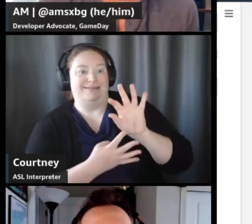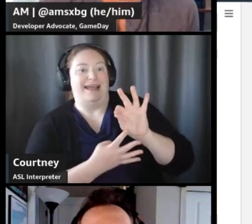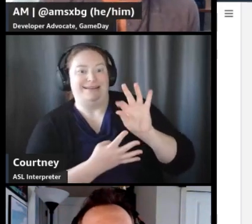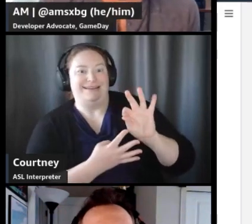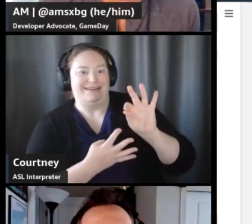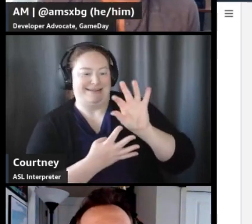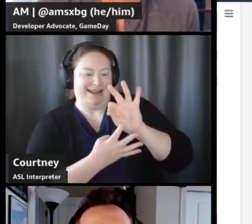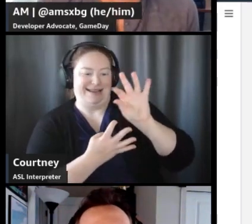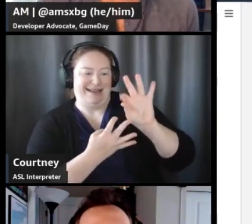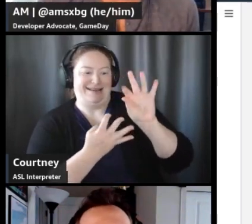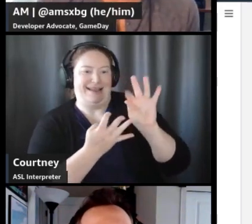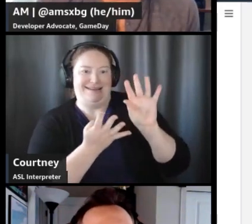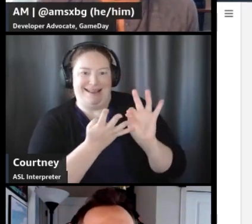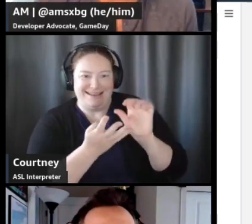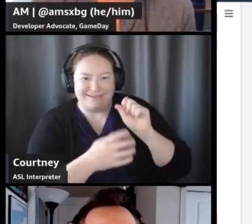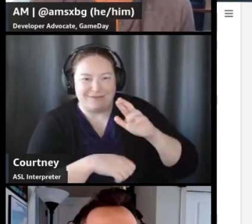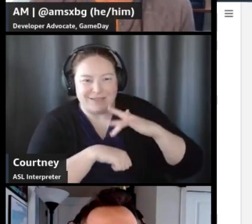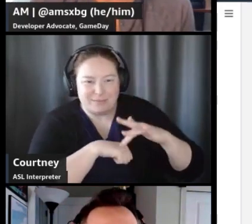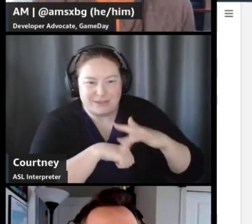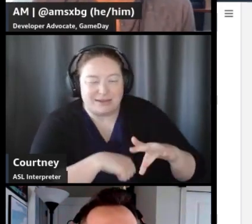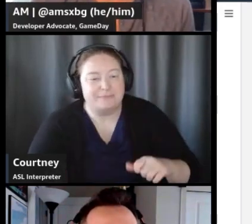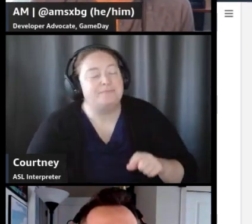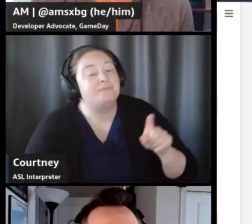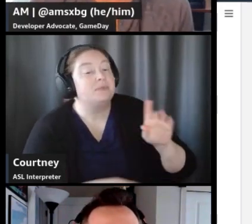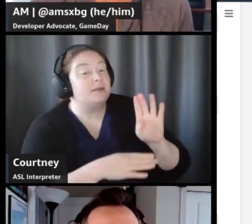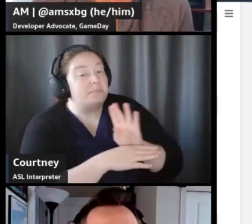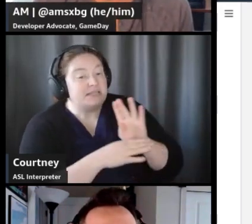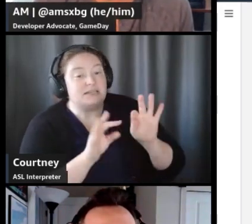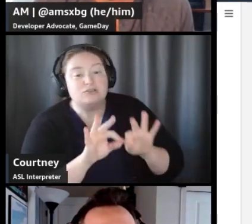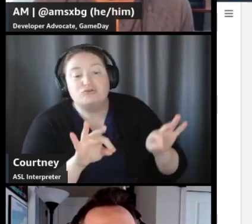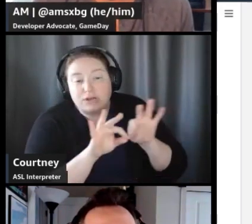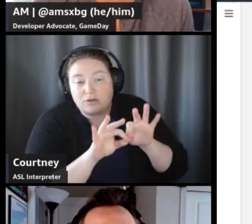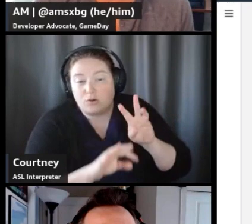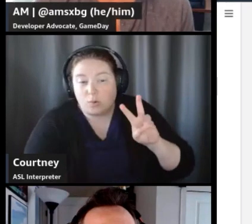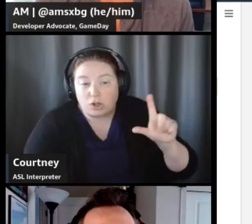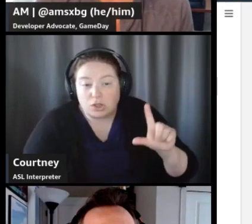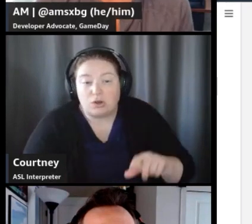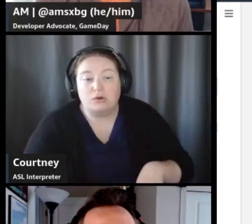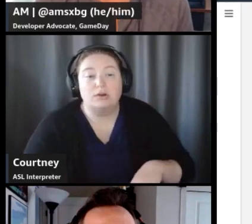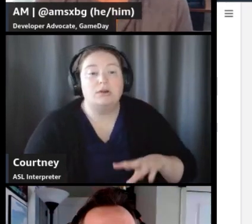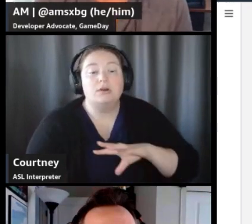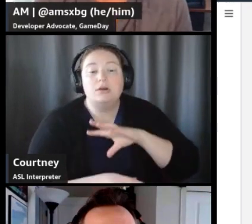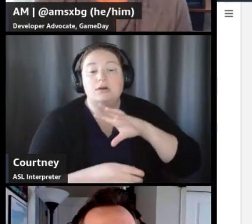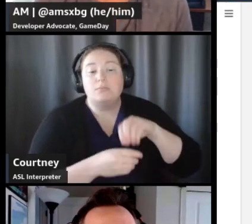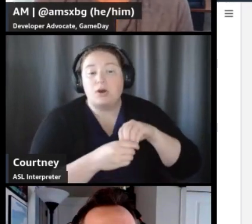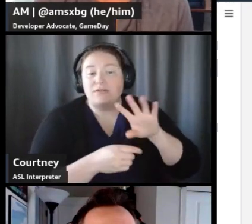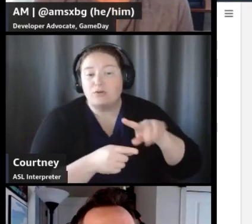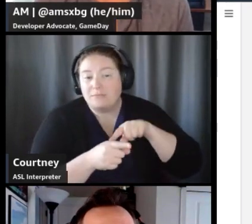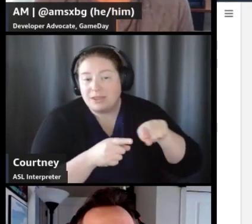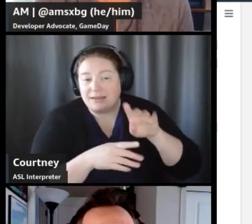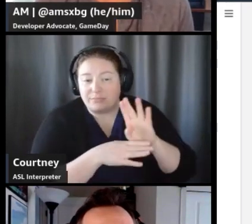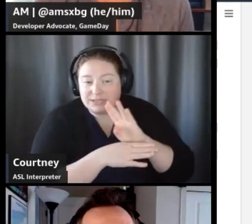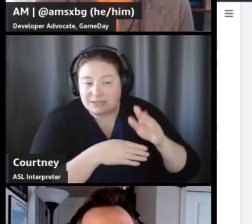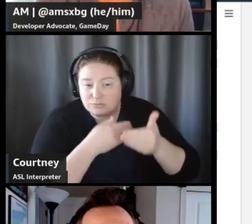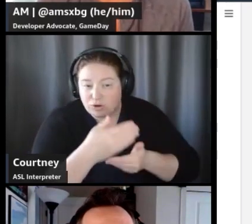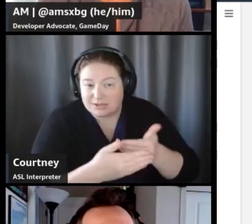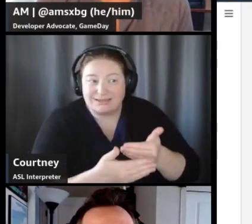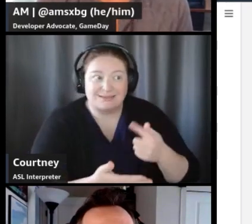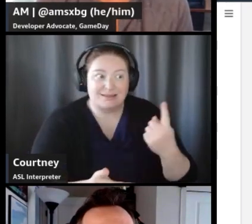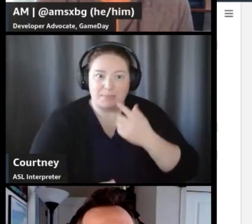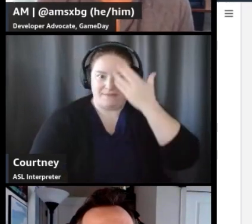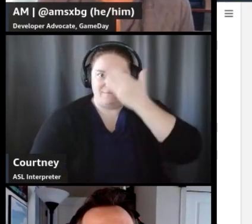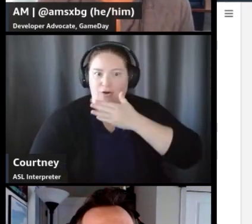like I said, it is a business critical workload. It is part of your main business process. It is something front and center of